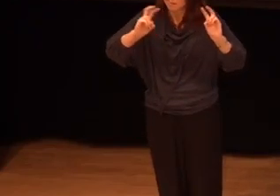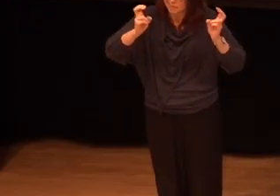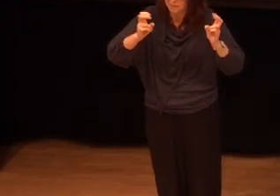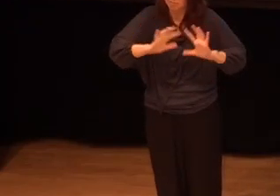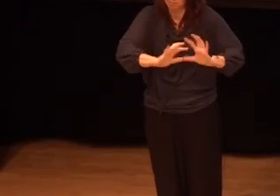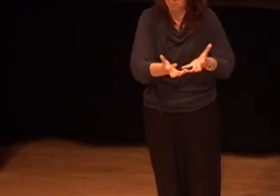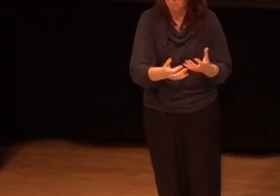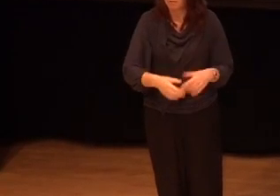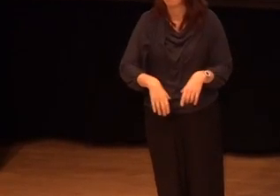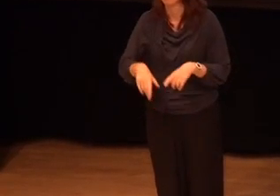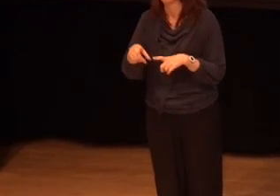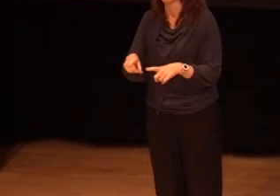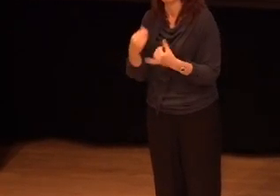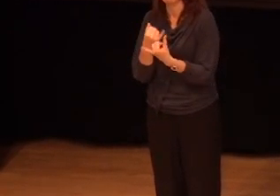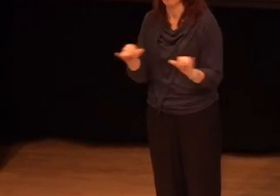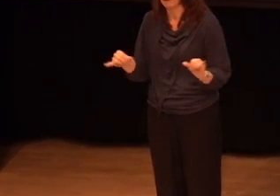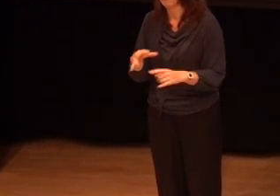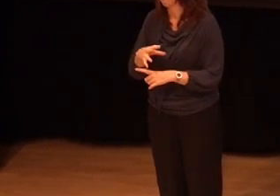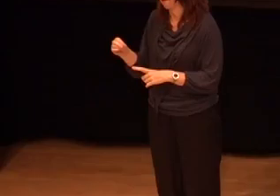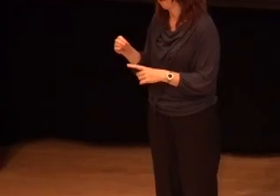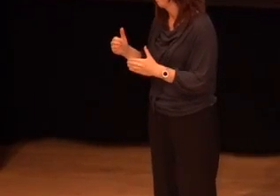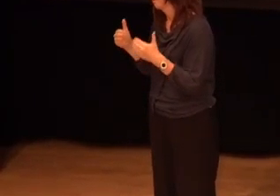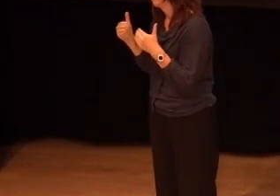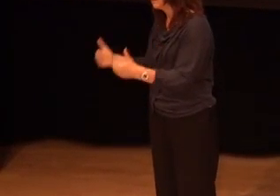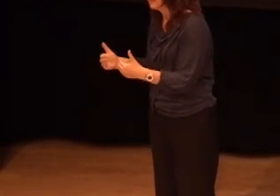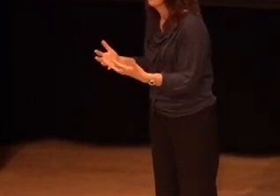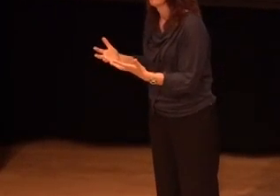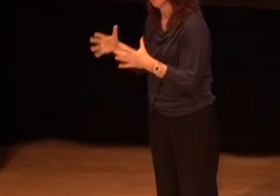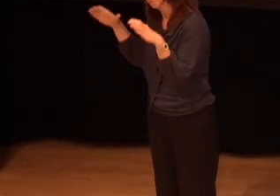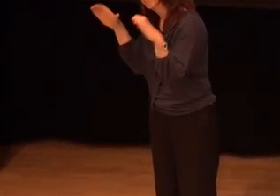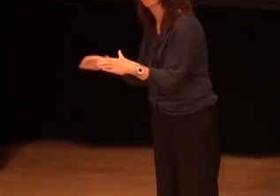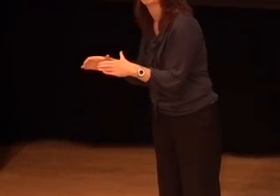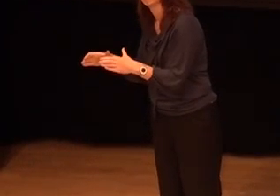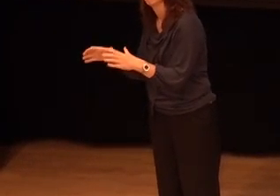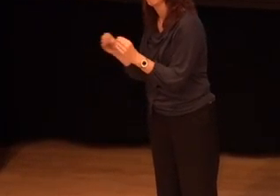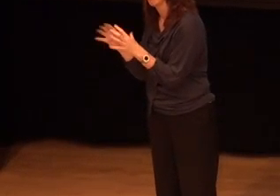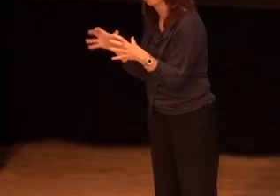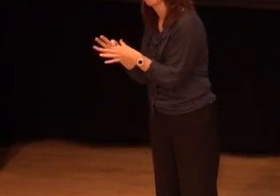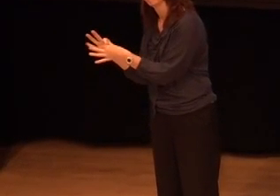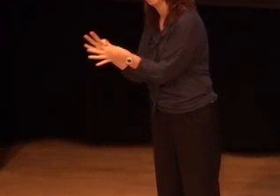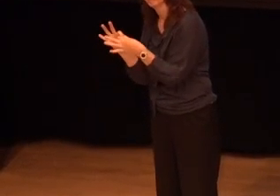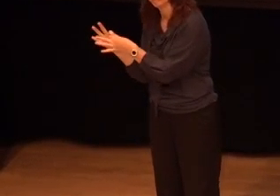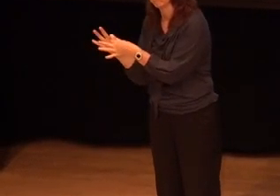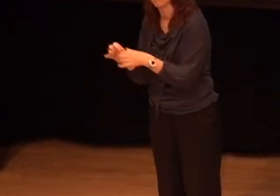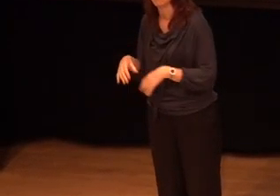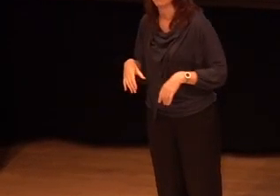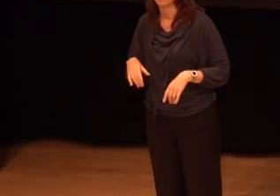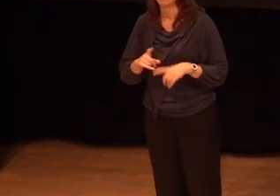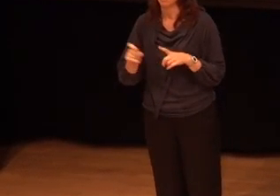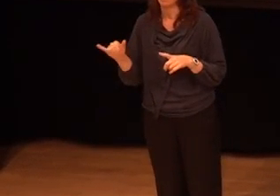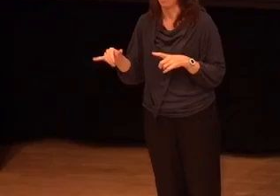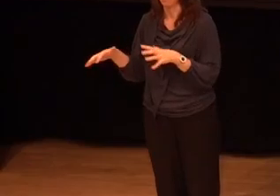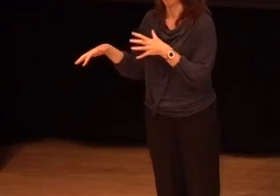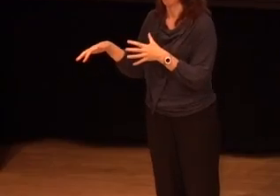go. You know, it's kind of a bit hopeless in a way, but at the same time, it's a mixture of